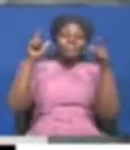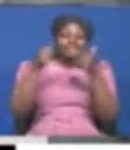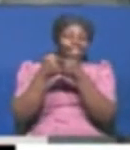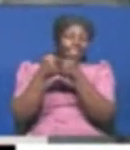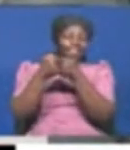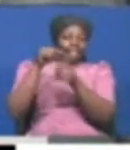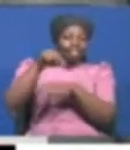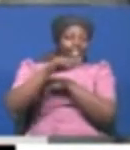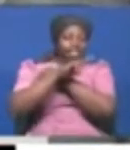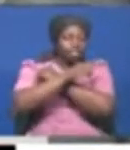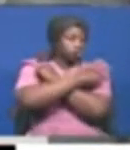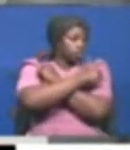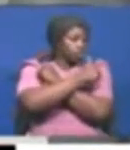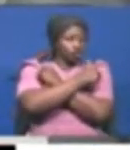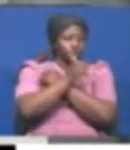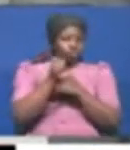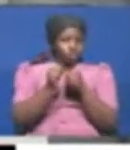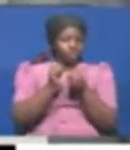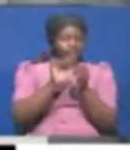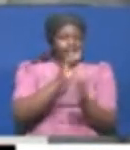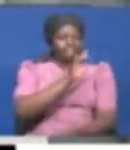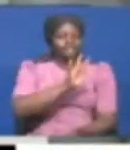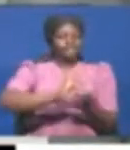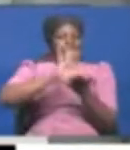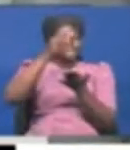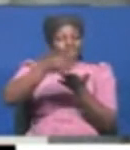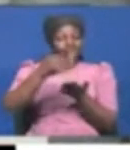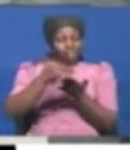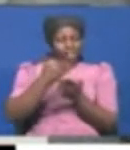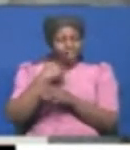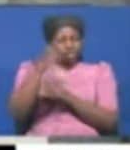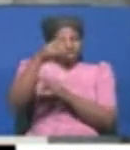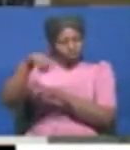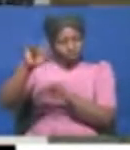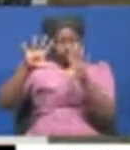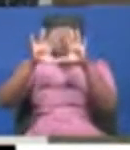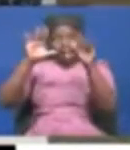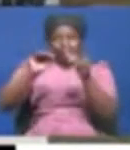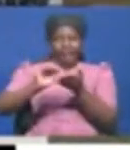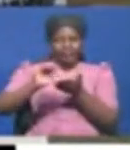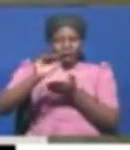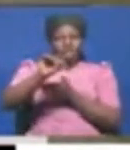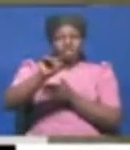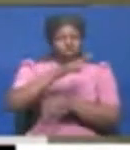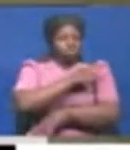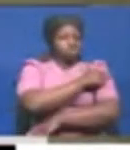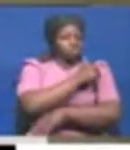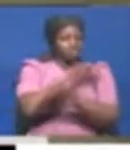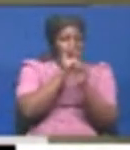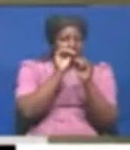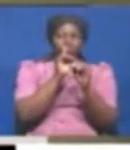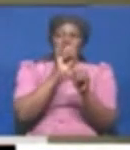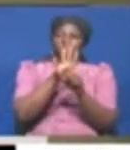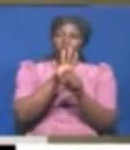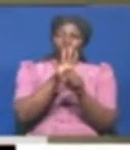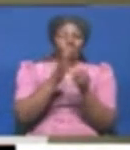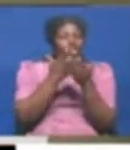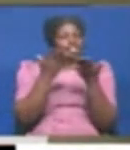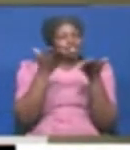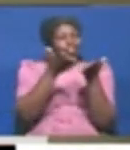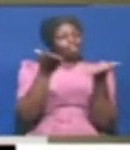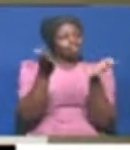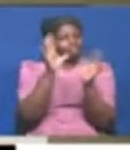is funding. There's no proper budgetary allocation to this hospital, and so a lot of things are not there. They have